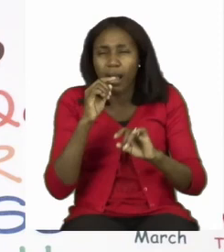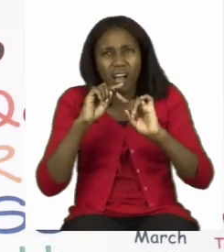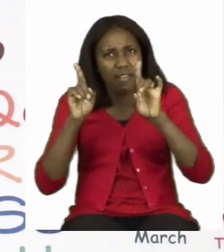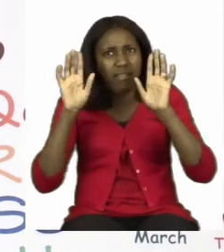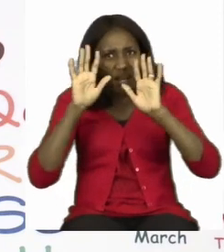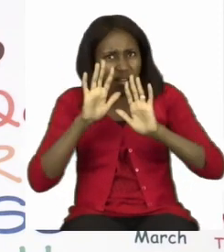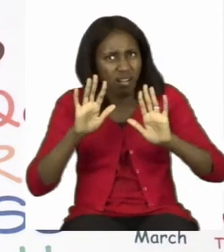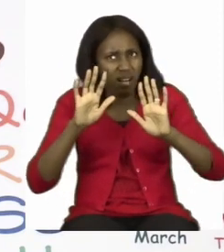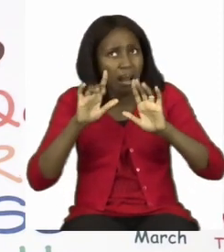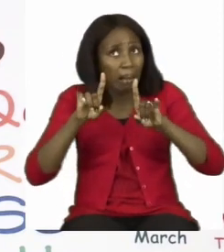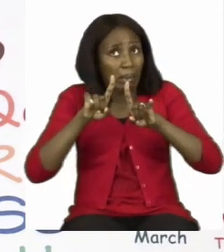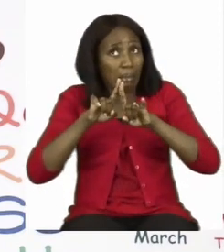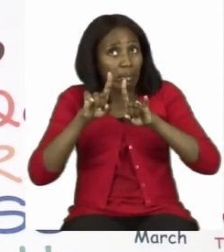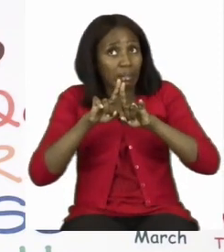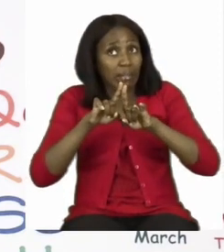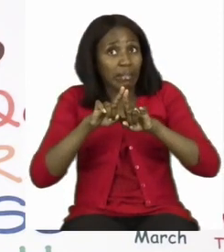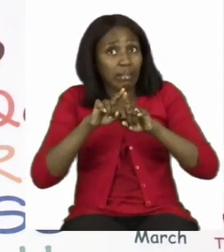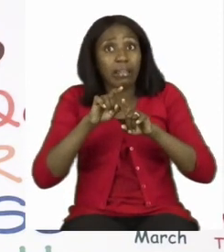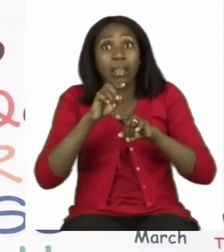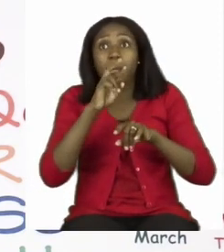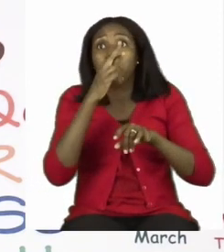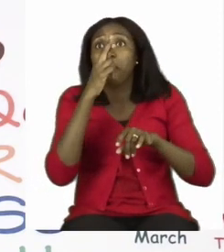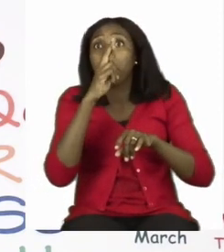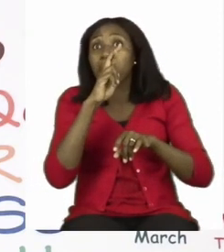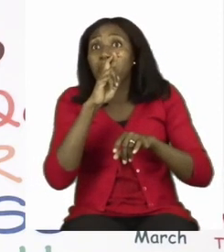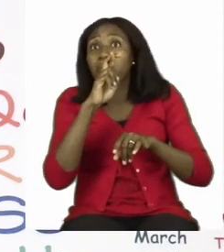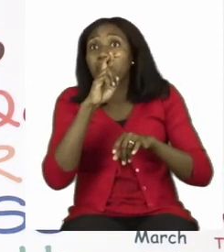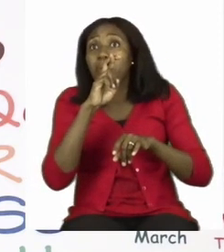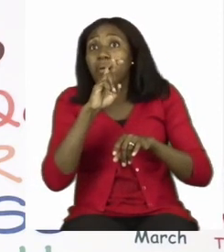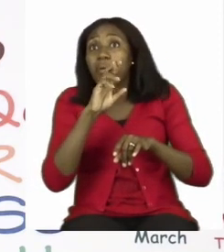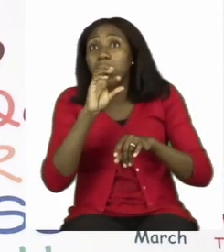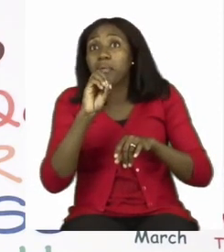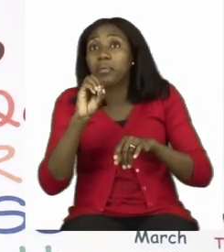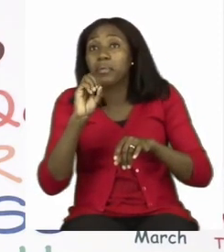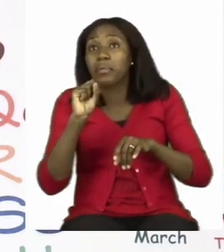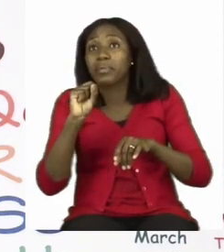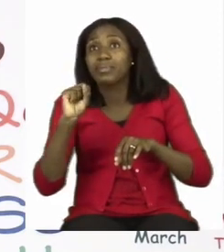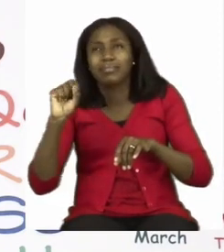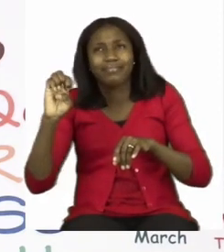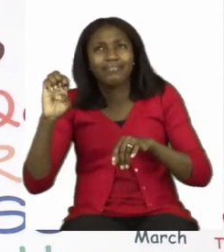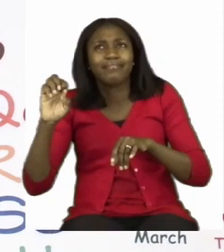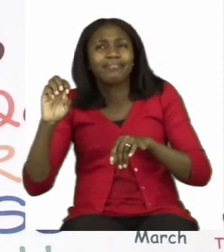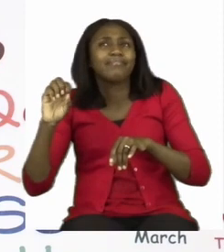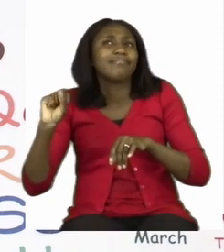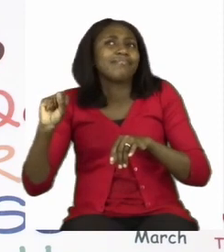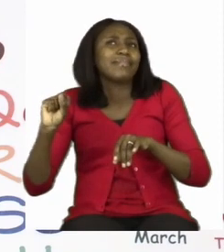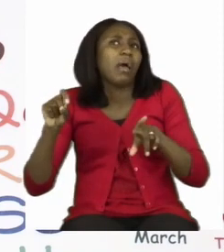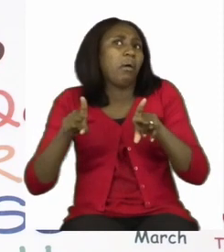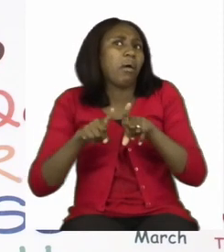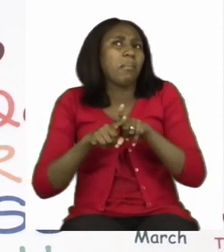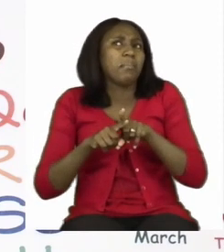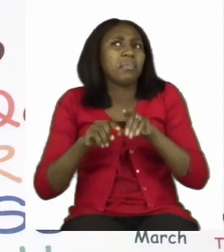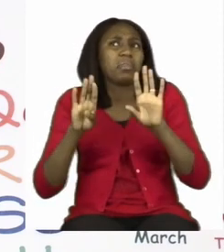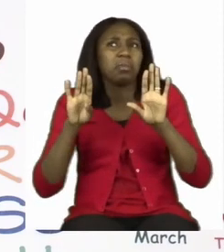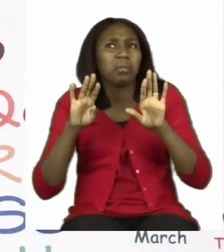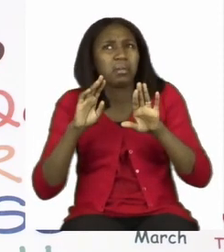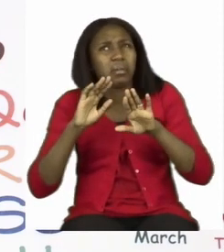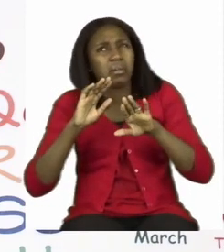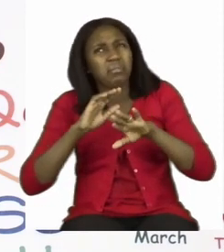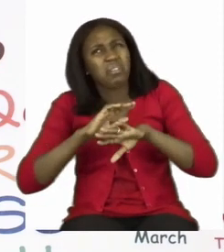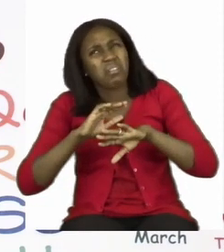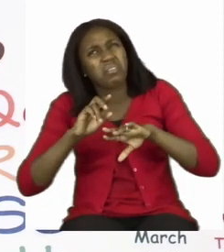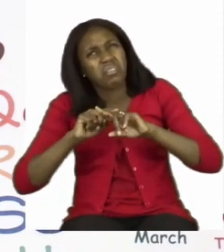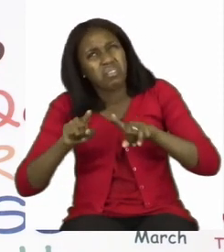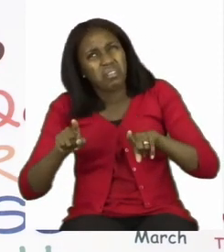like you can get white roses and pink roses, you can also get white lilies and pink